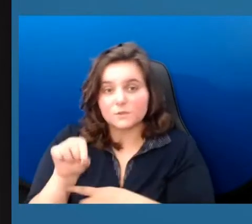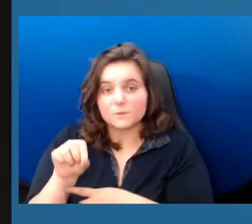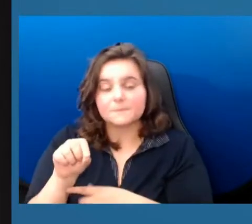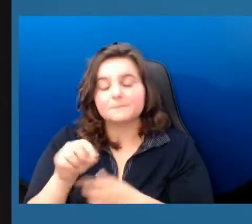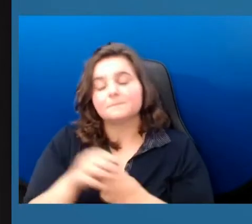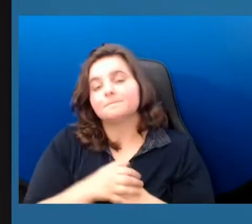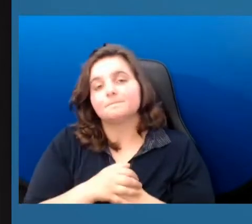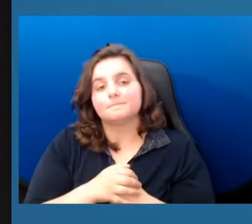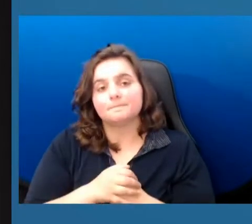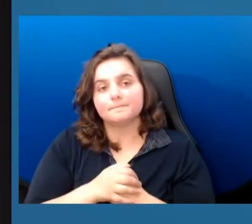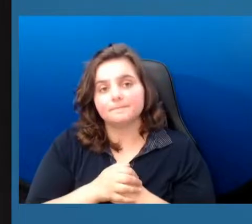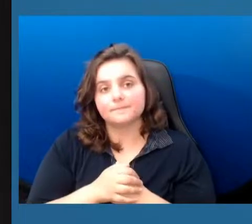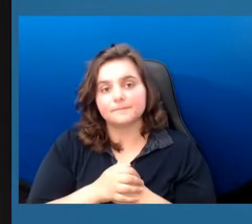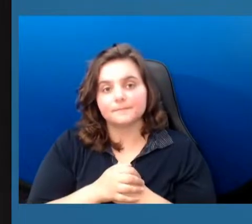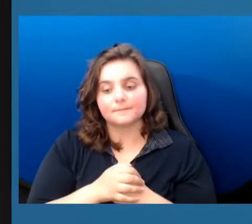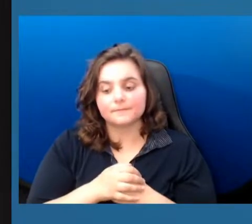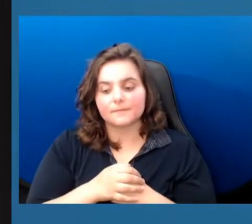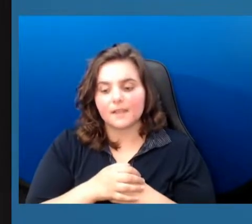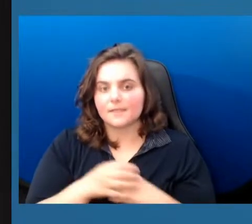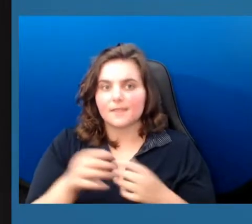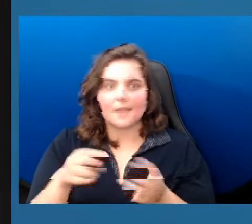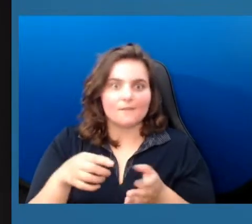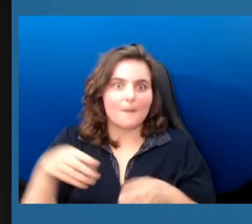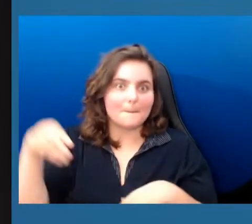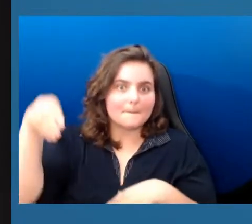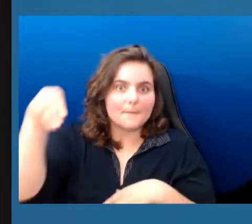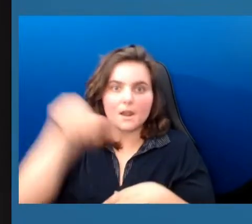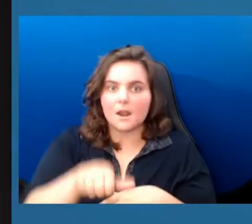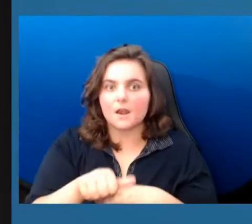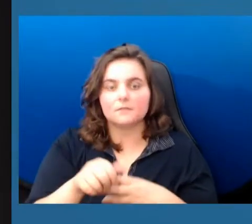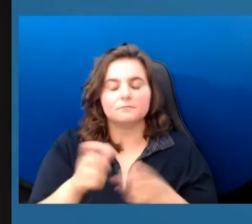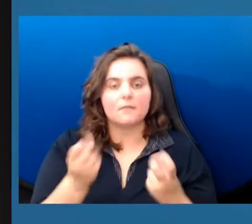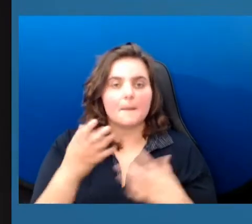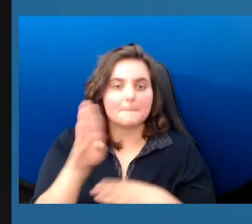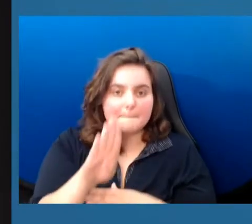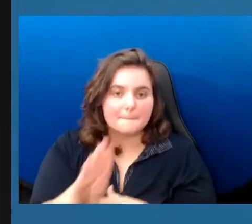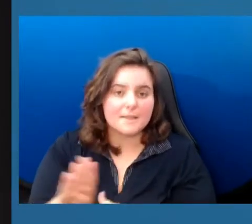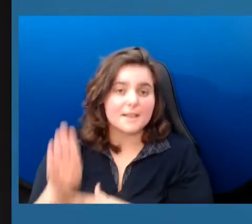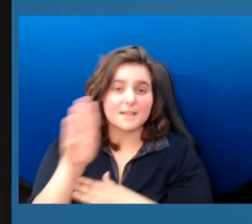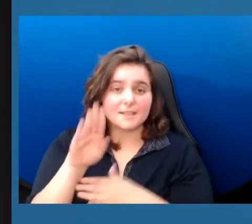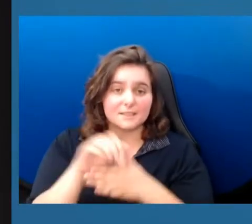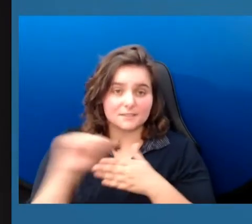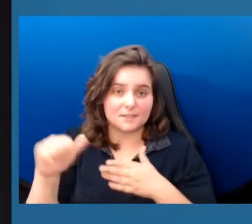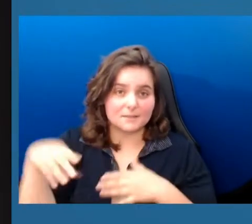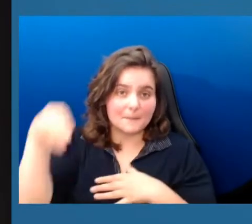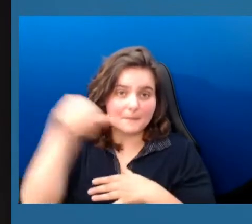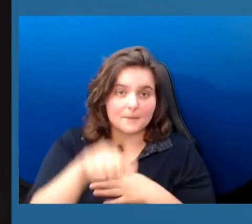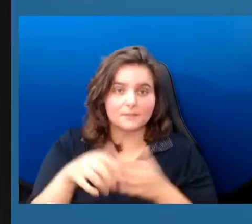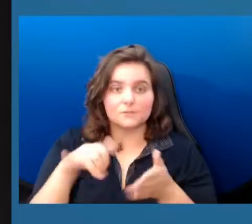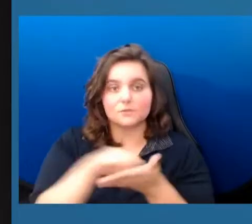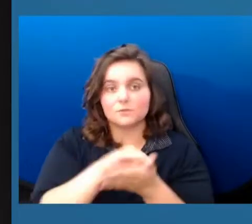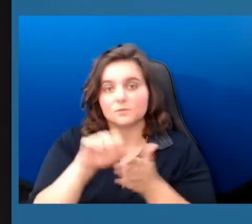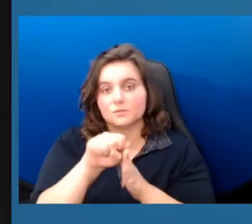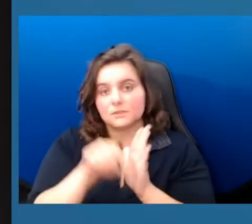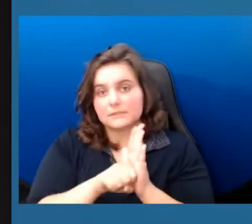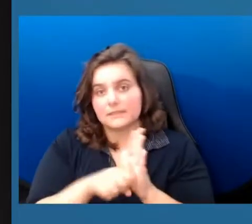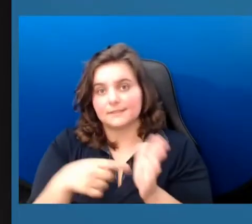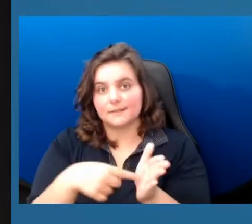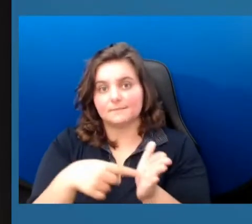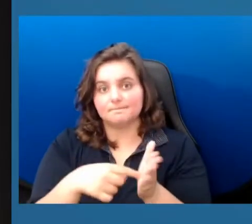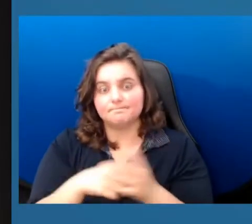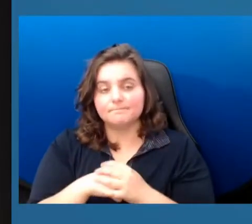said today, they've paid billions already back towards New York's unemployment insurance debt. And it's a burden that they have bared